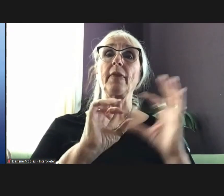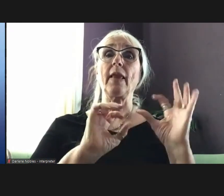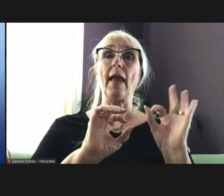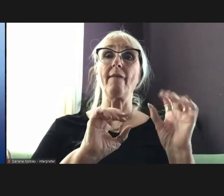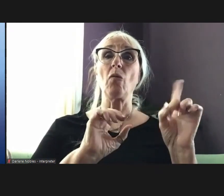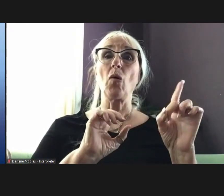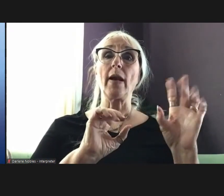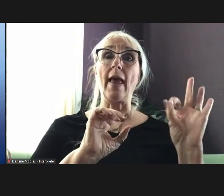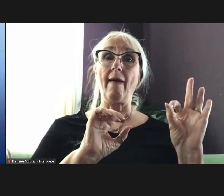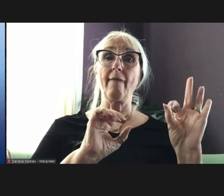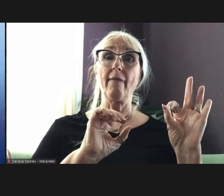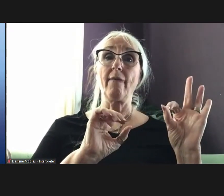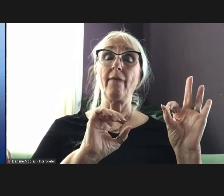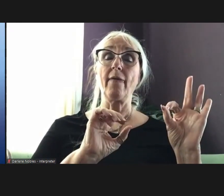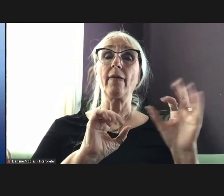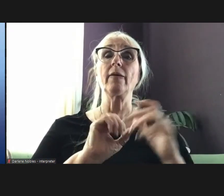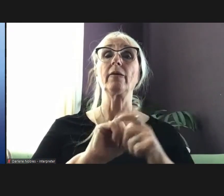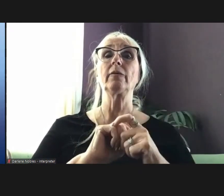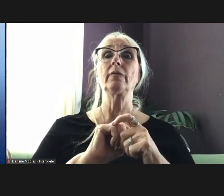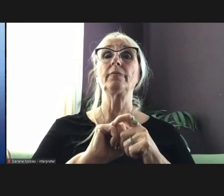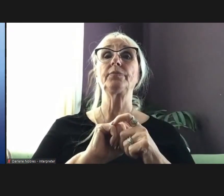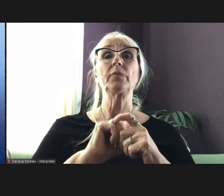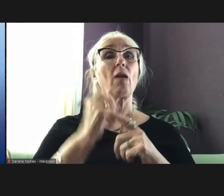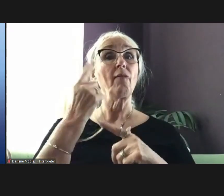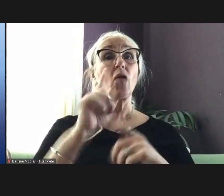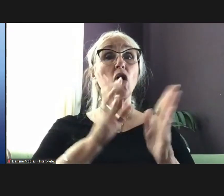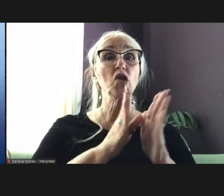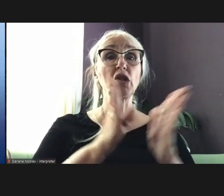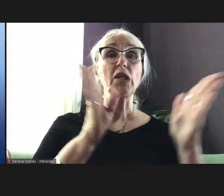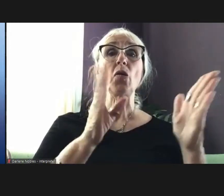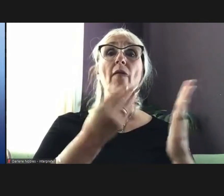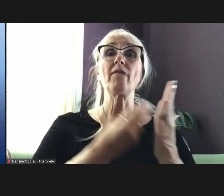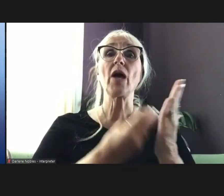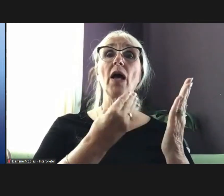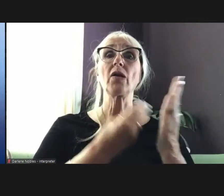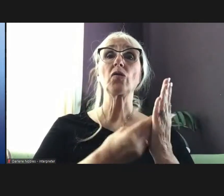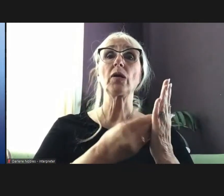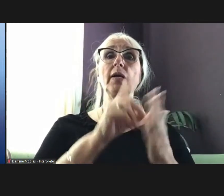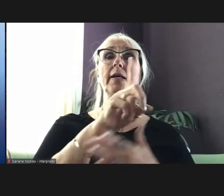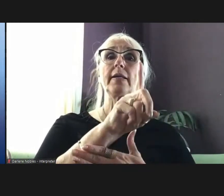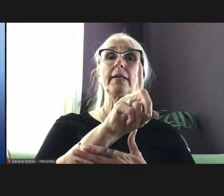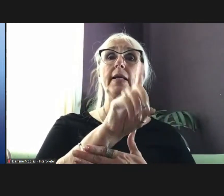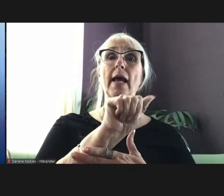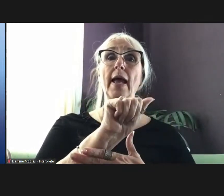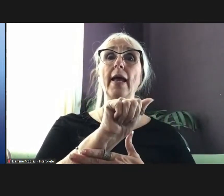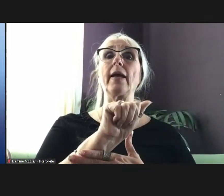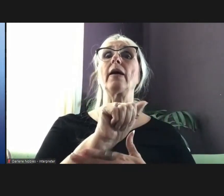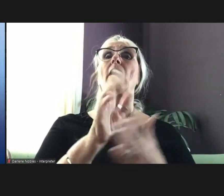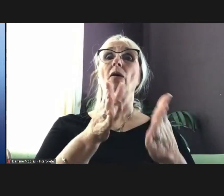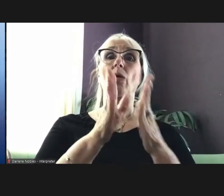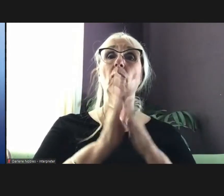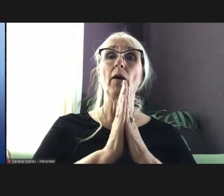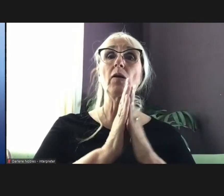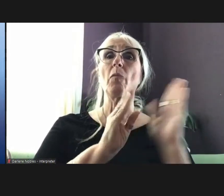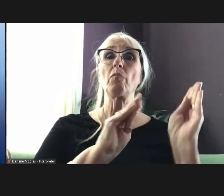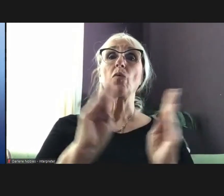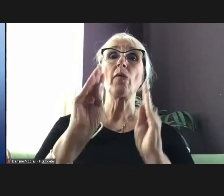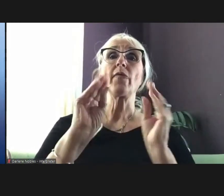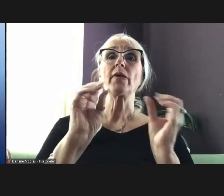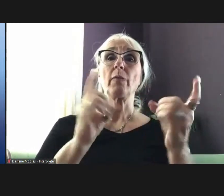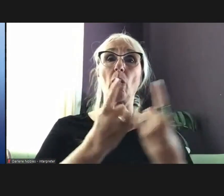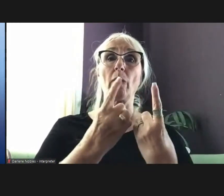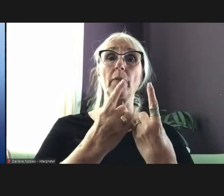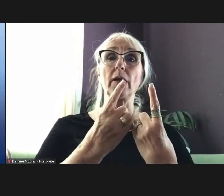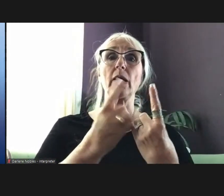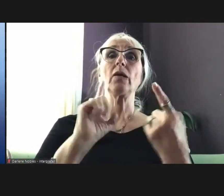F1F, this is general fund for the district attorney, also requesting to move within their department into